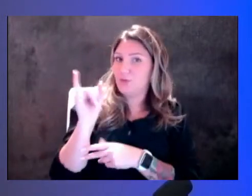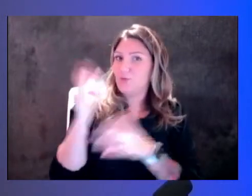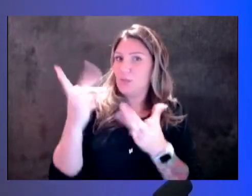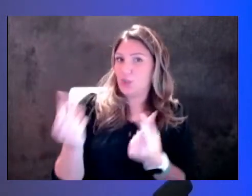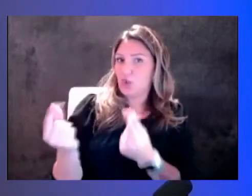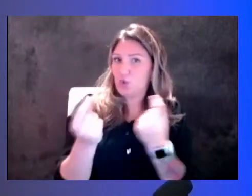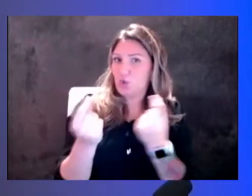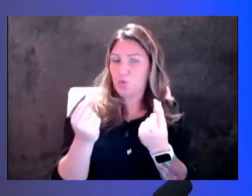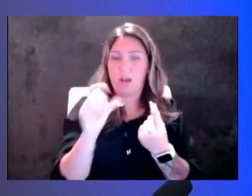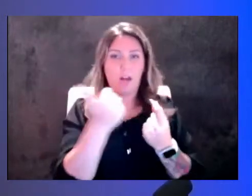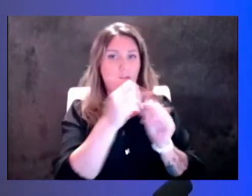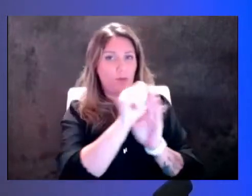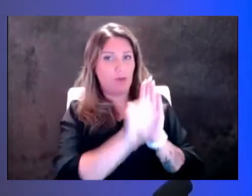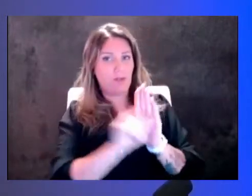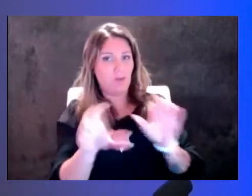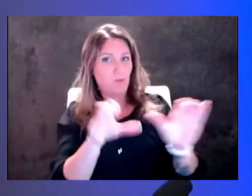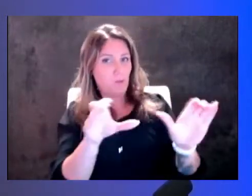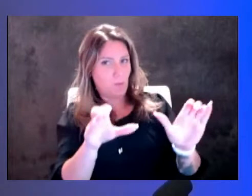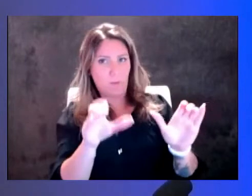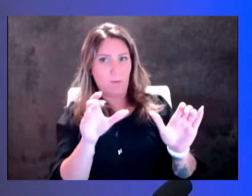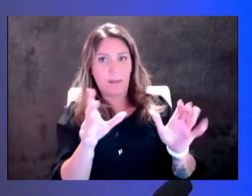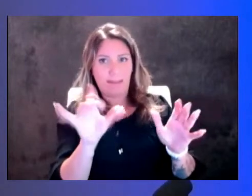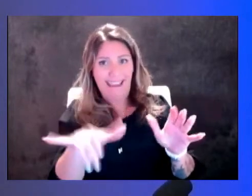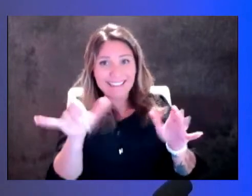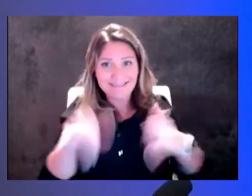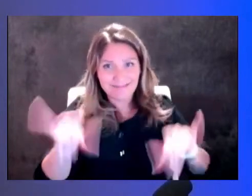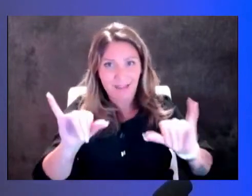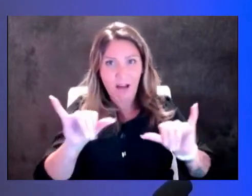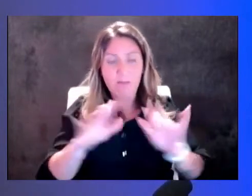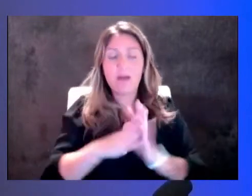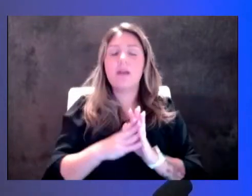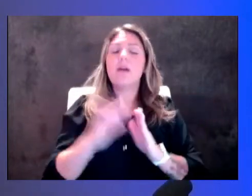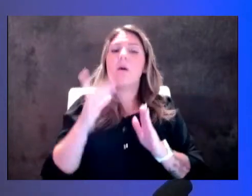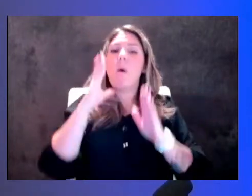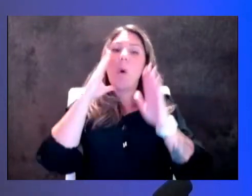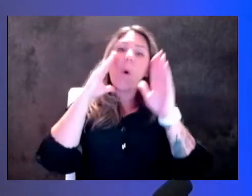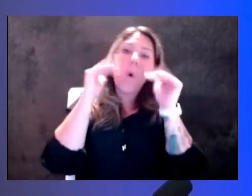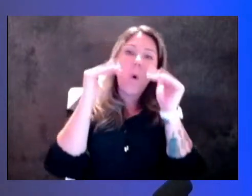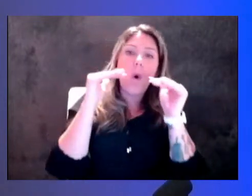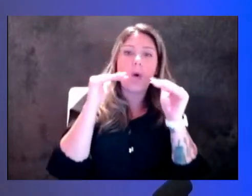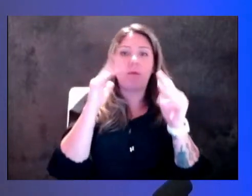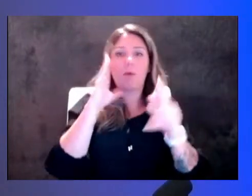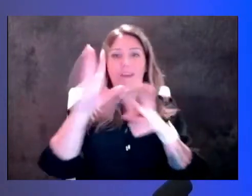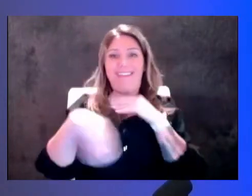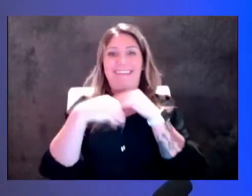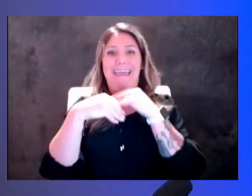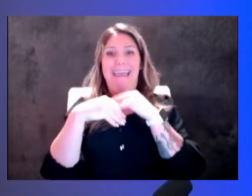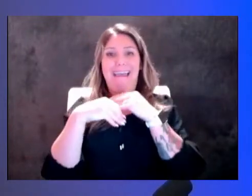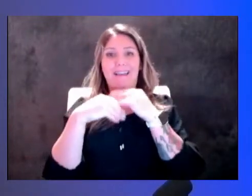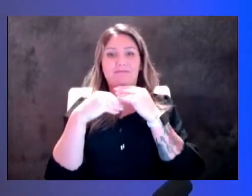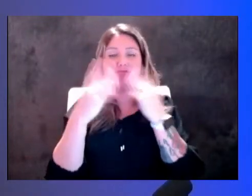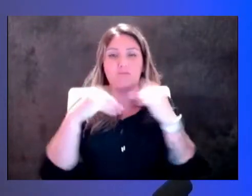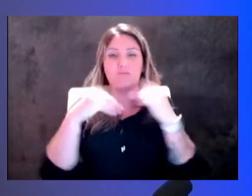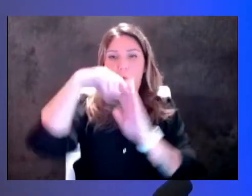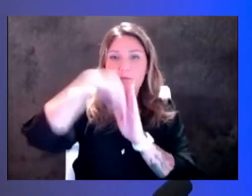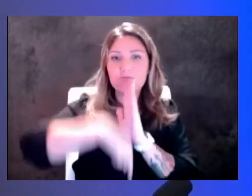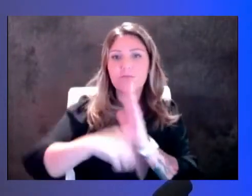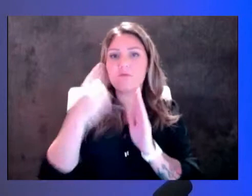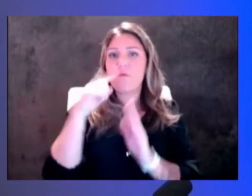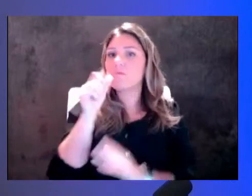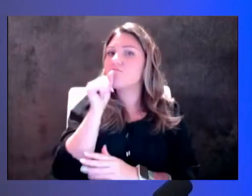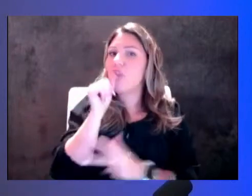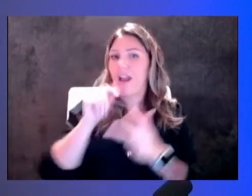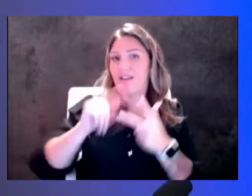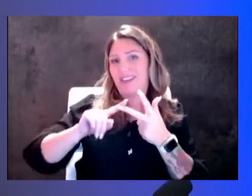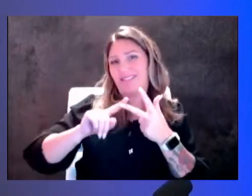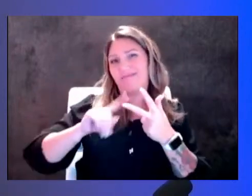states do that. That's not uncommon. And so we're hoping language gets in there for our private insurers to also take up the mantle of paying